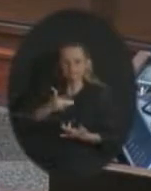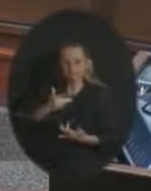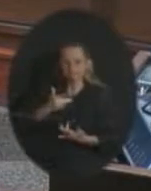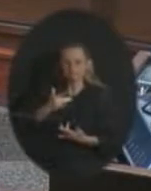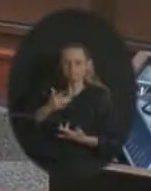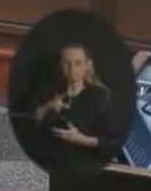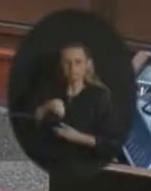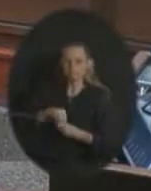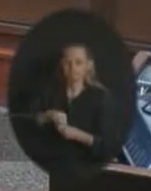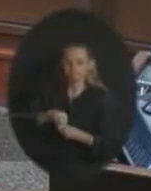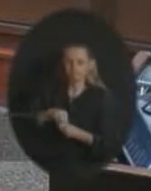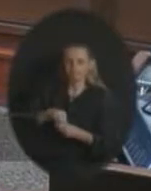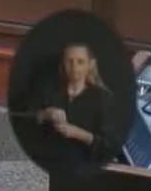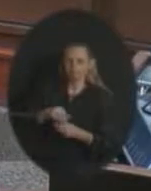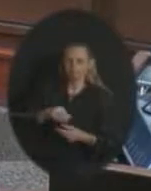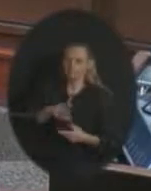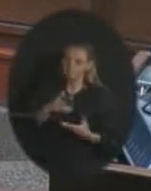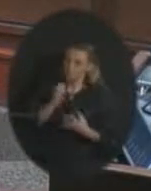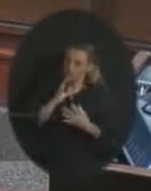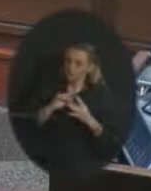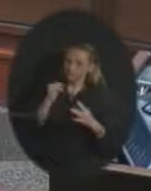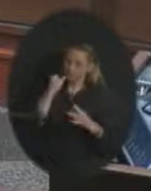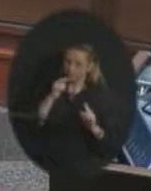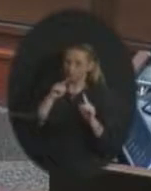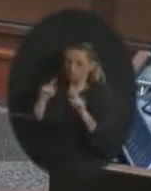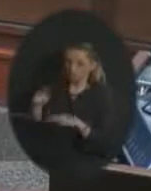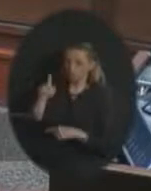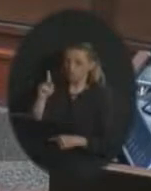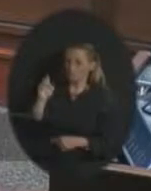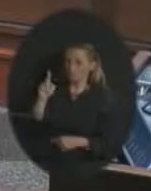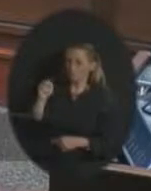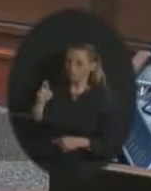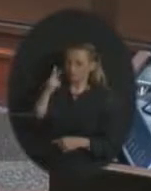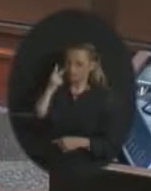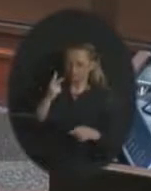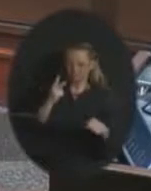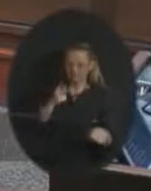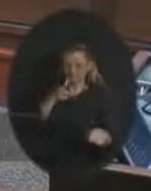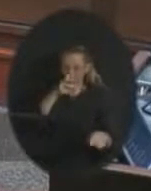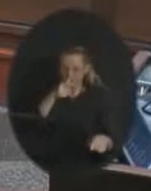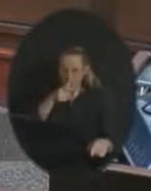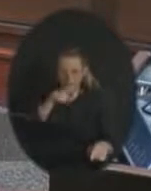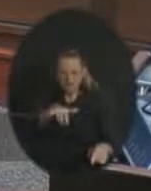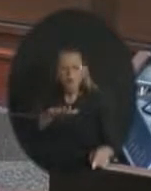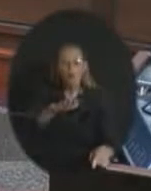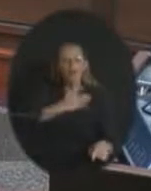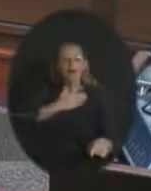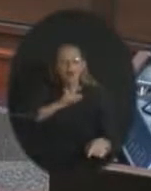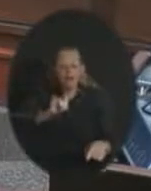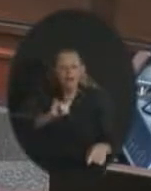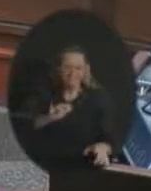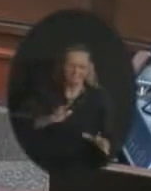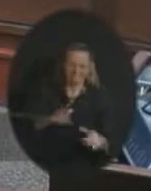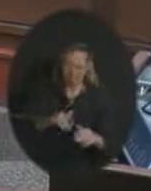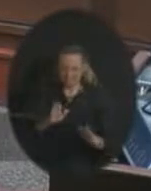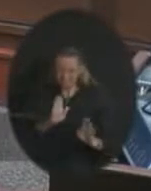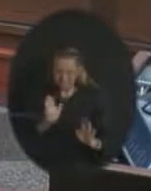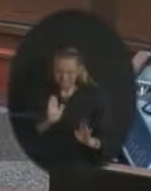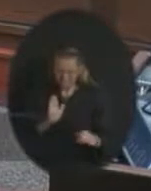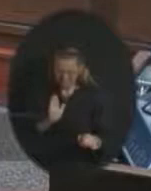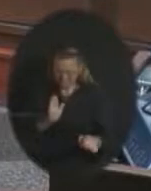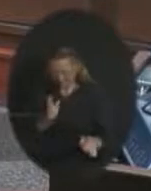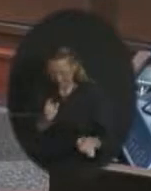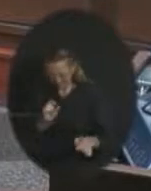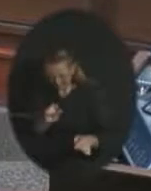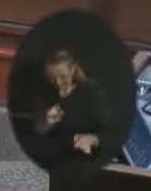one of you mentioned, if we go to Kemper Arena and you're seeing a tiny little ant down there, it might be better to do something electronically